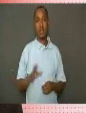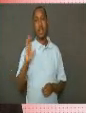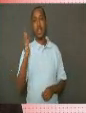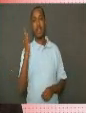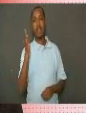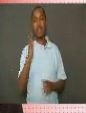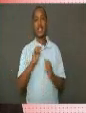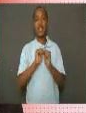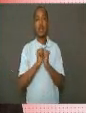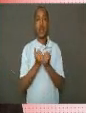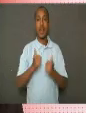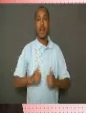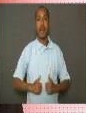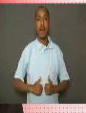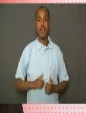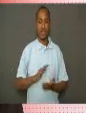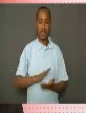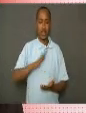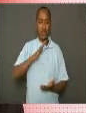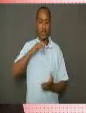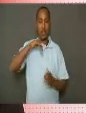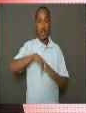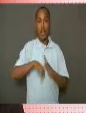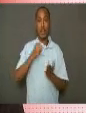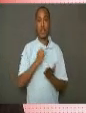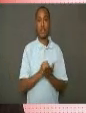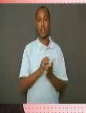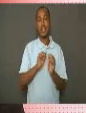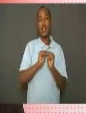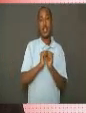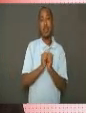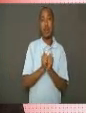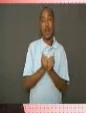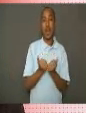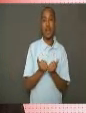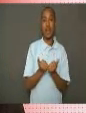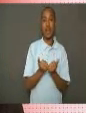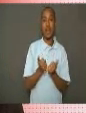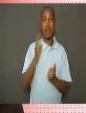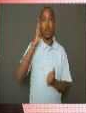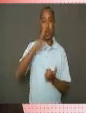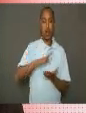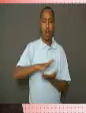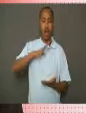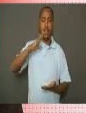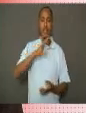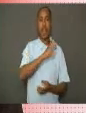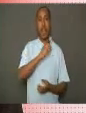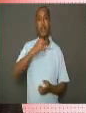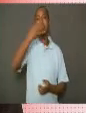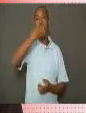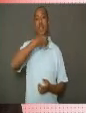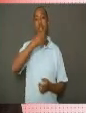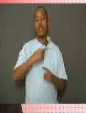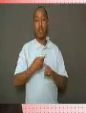If the bread has yeast in it, the bread will rise, and the heat